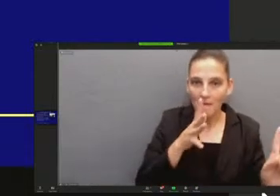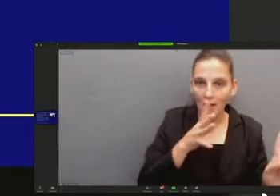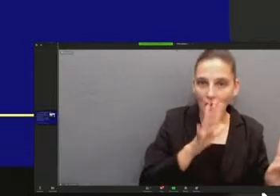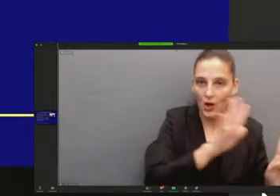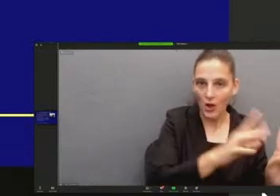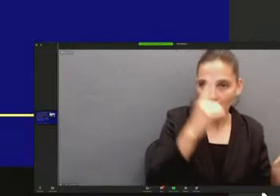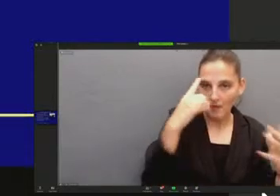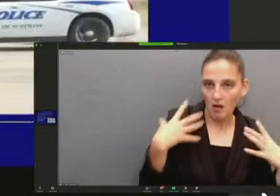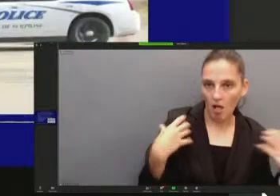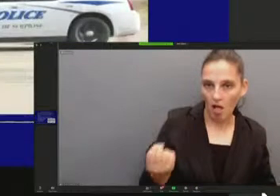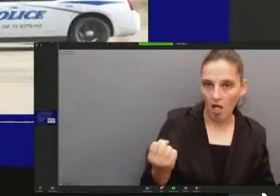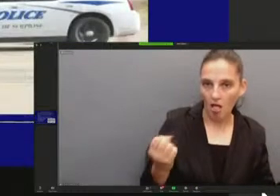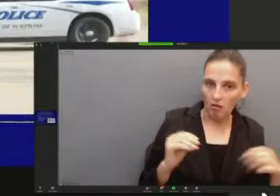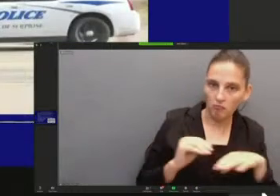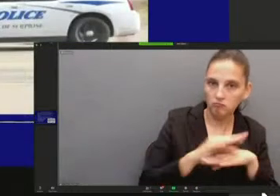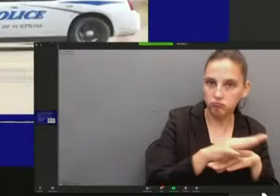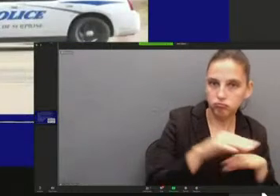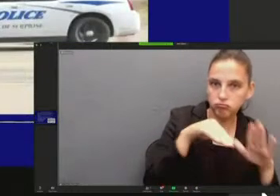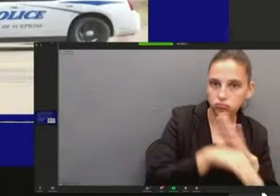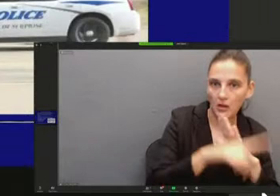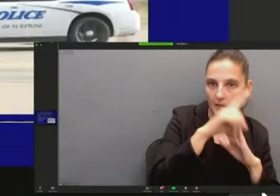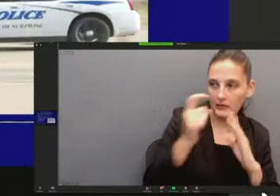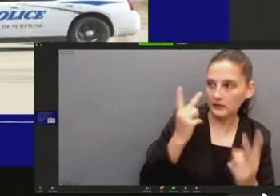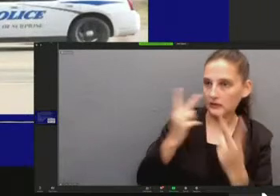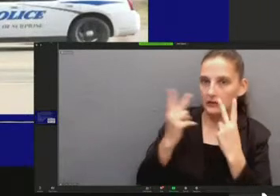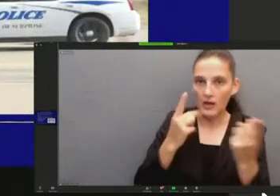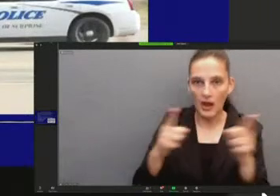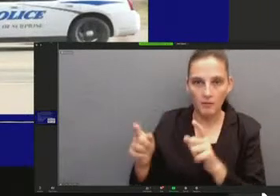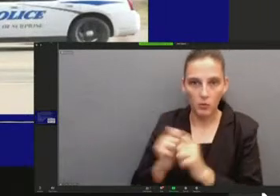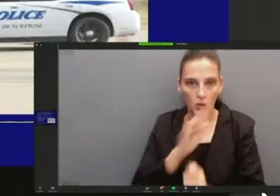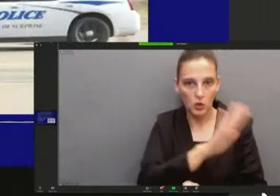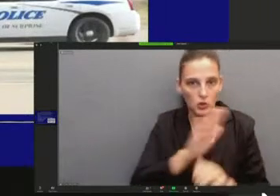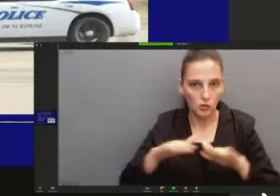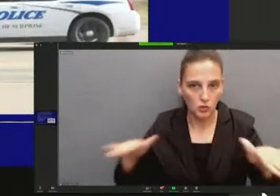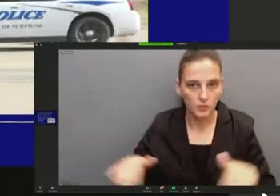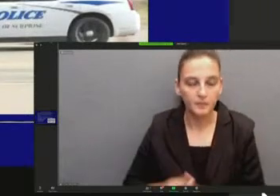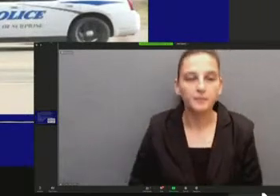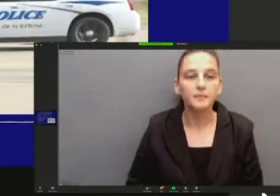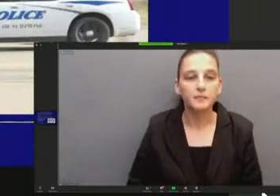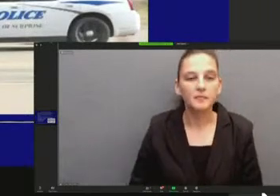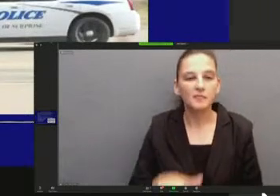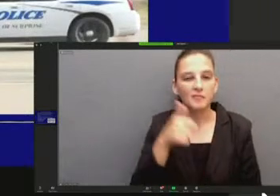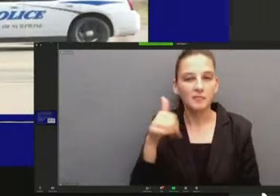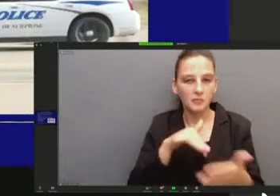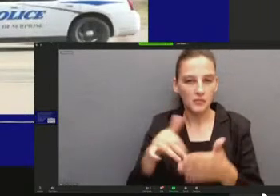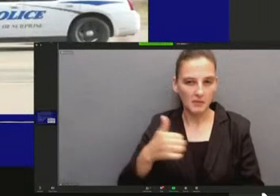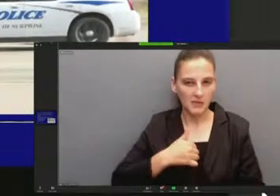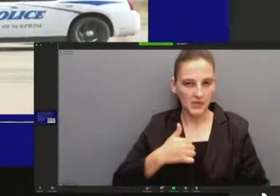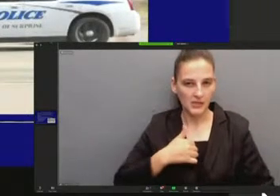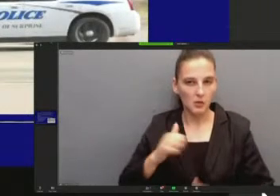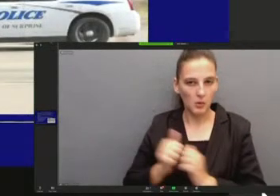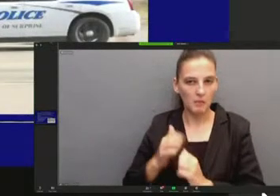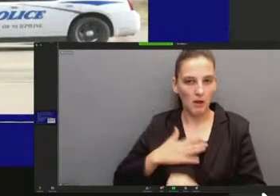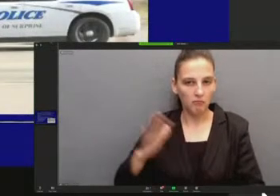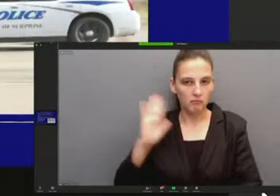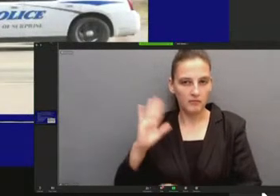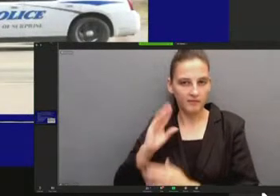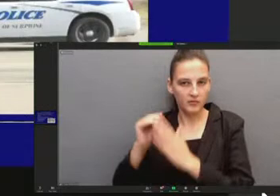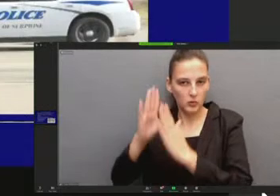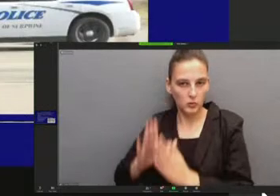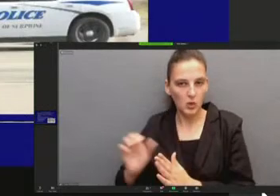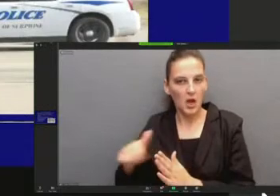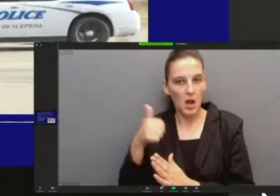impacted by what is happening to their children. This is another study done by myself with one of my former students and other